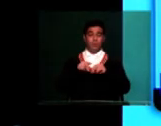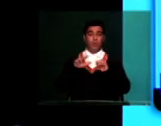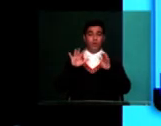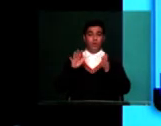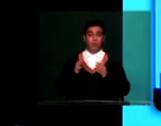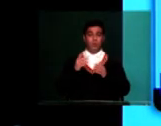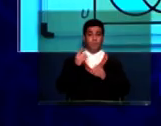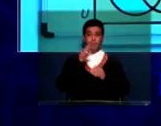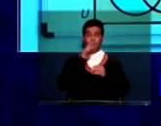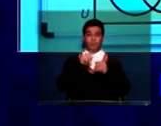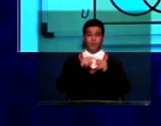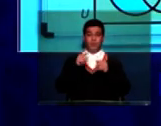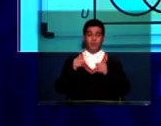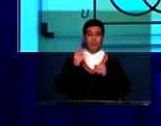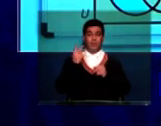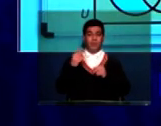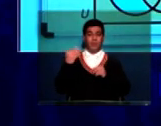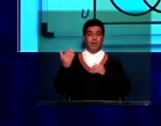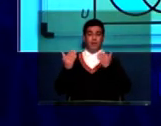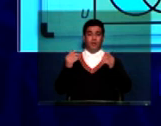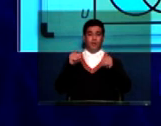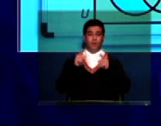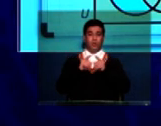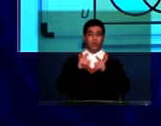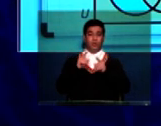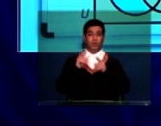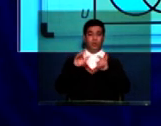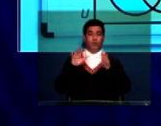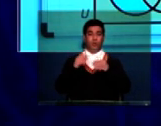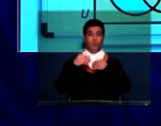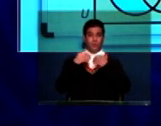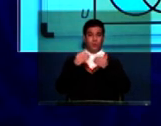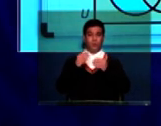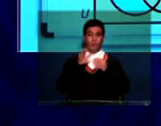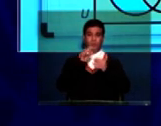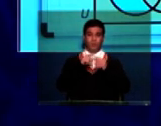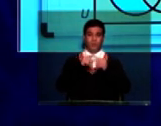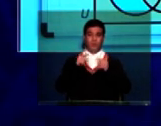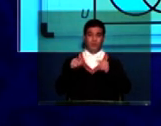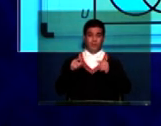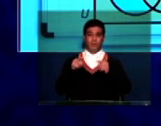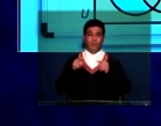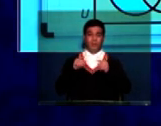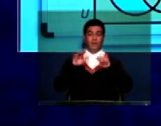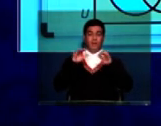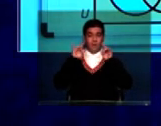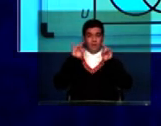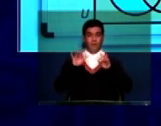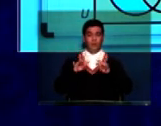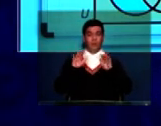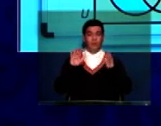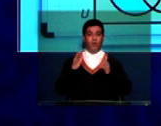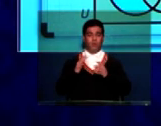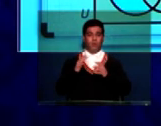hodisalarning bir vaqtda har ikkalasining ro'y berish hodisasidan iborat hodisaga tasodifiy